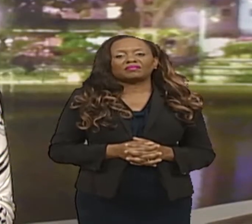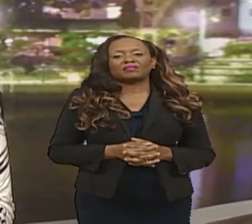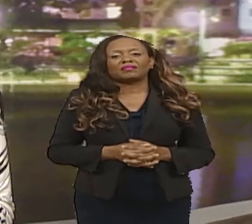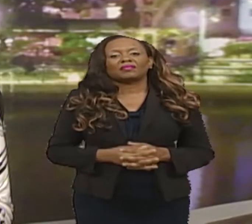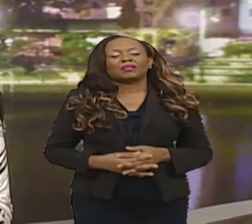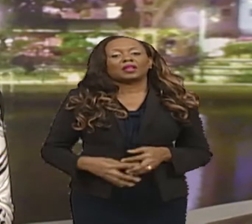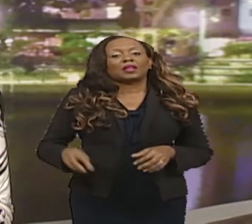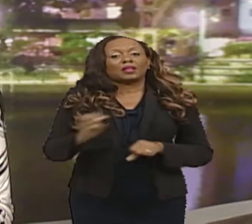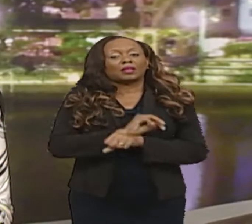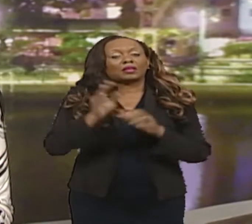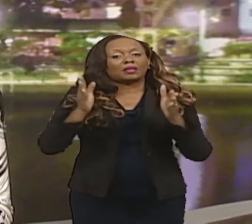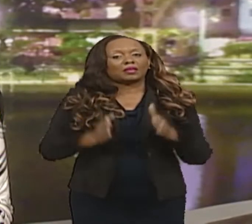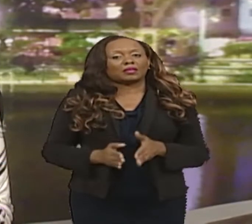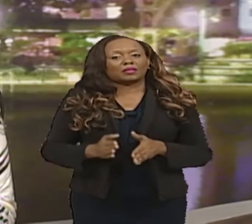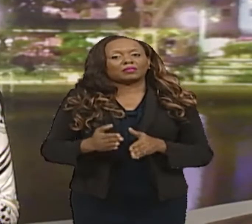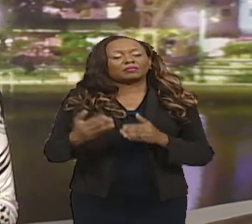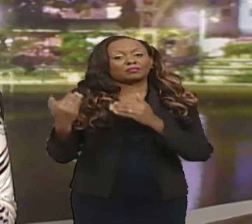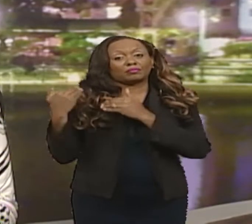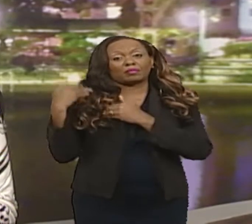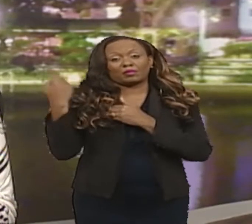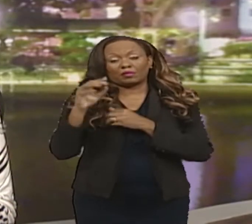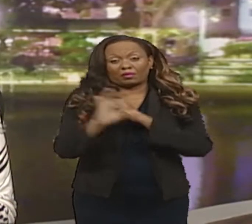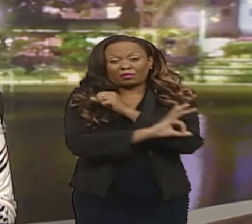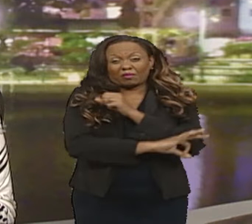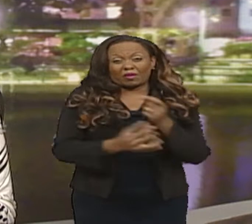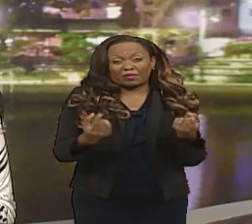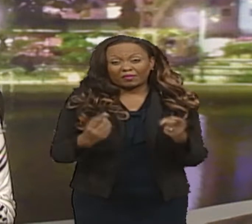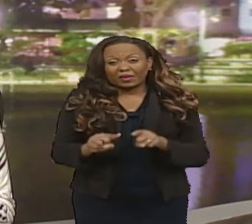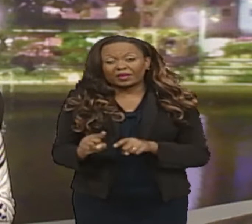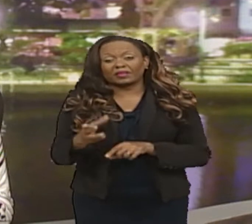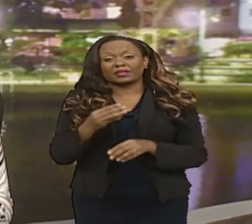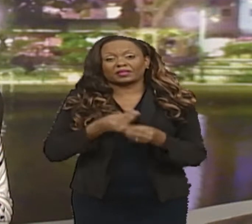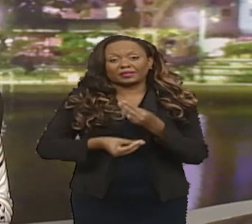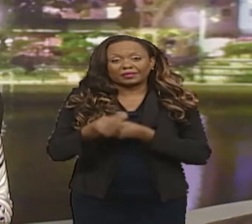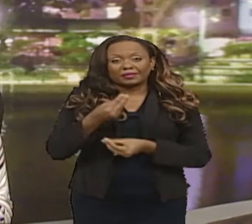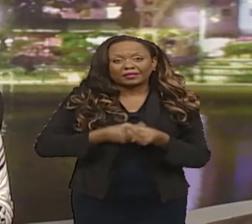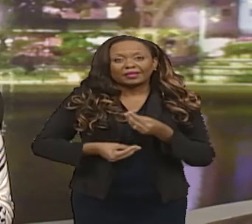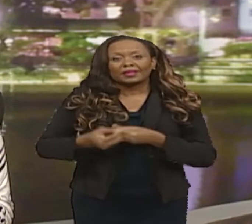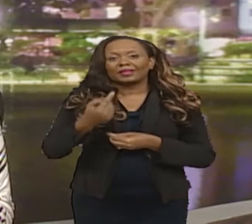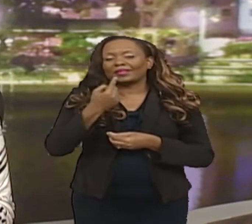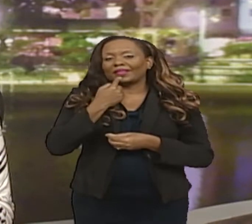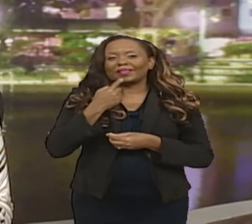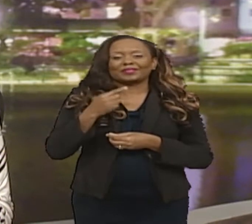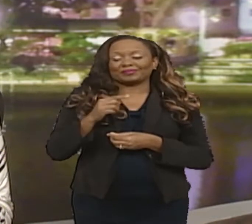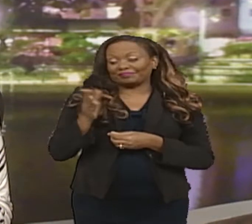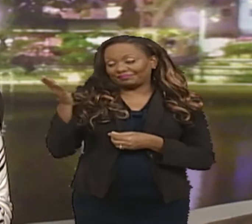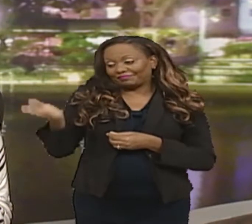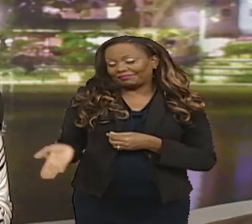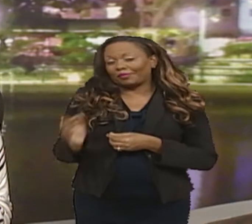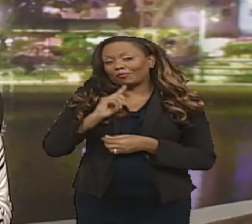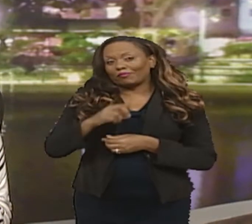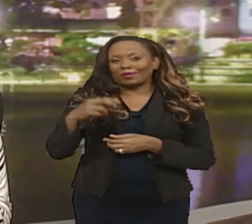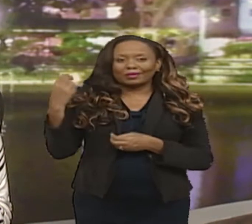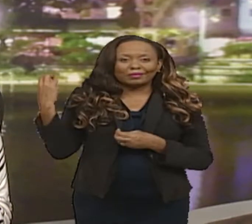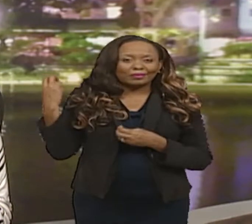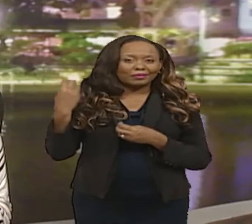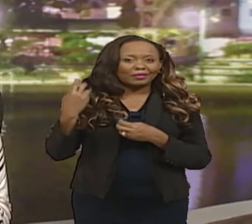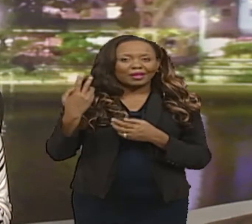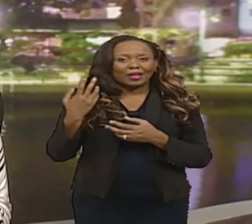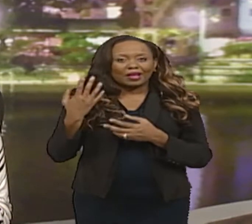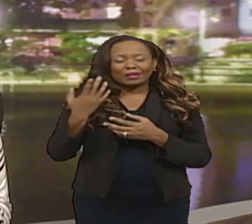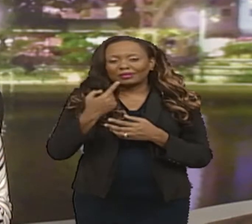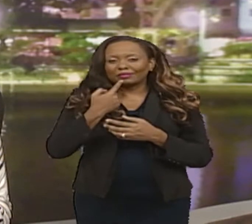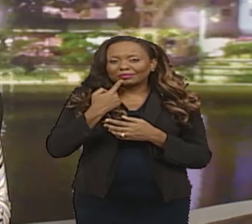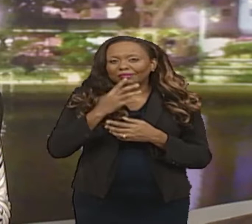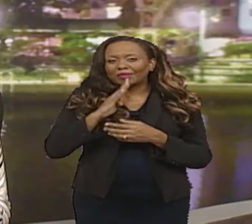Extremely tough and never a good thing. This is how Minister of Foreign Affairs and Foreign Trade, Senator Dr. Jerome Walcott, has described